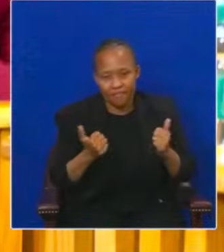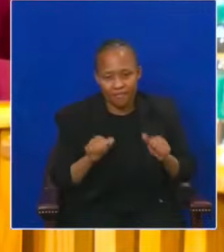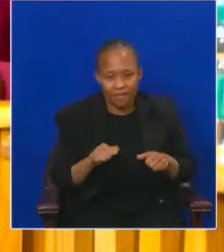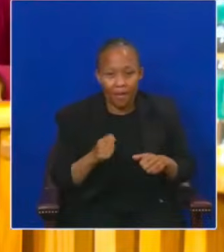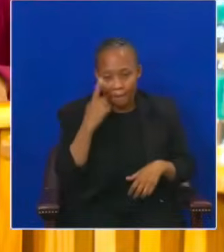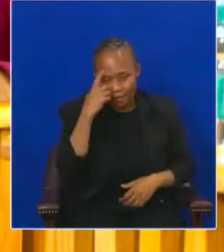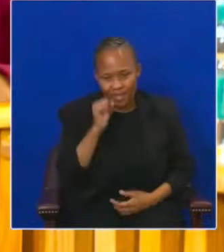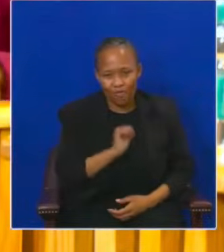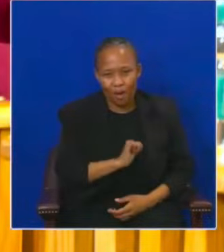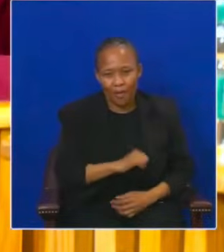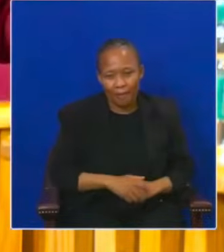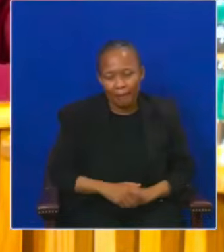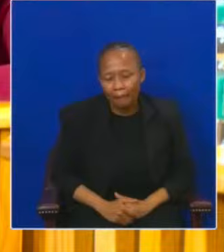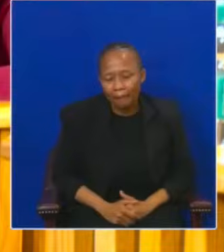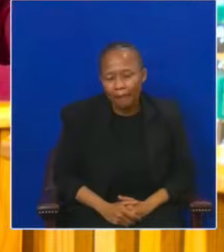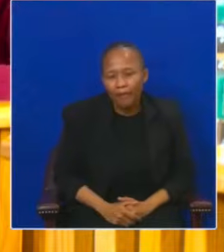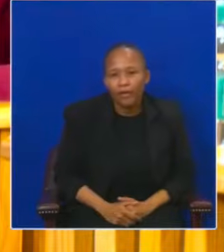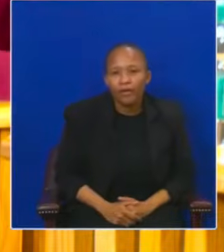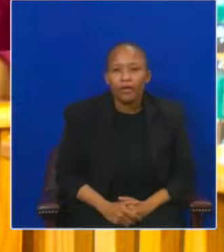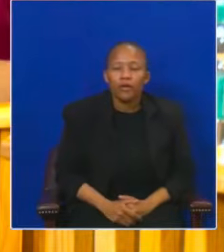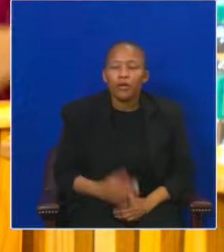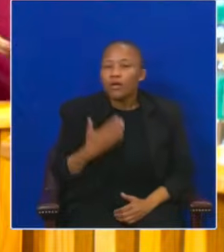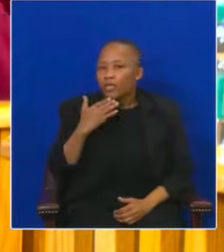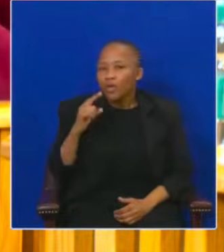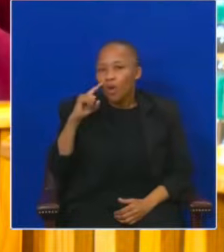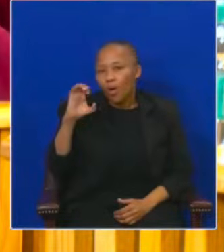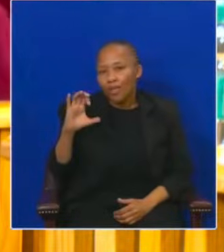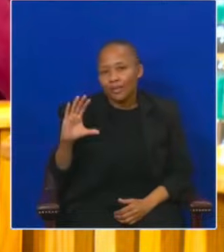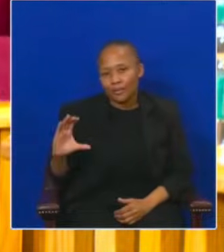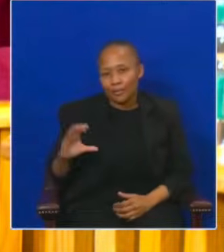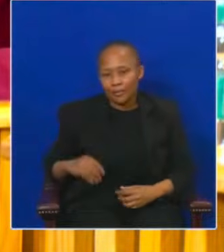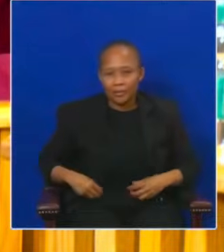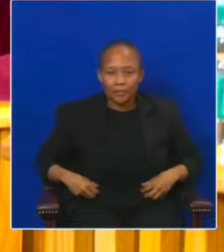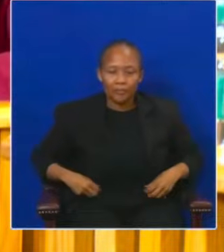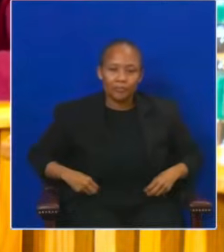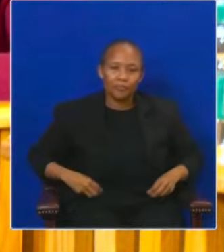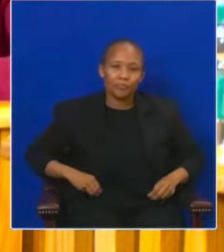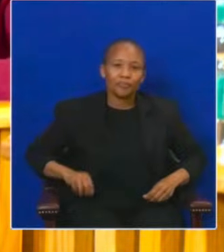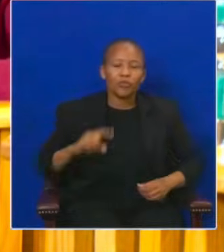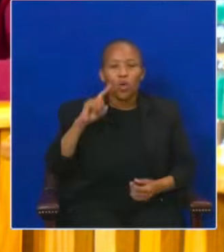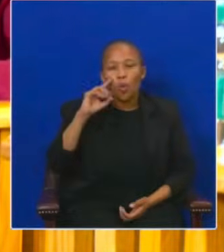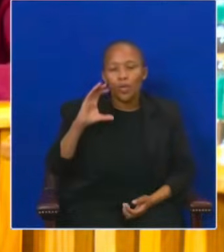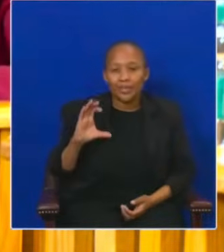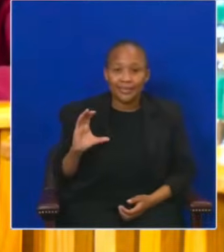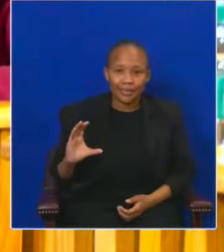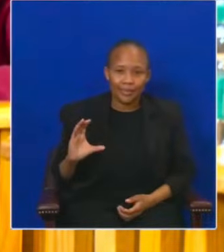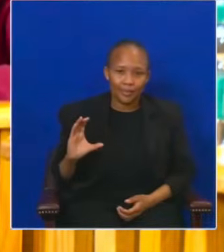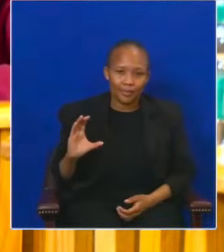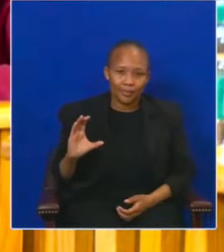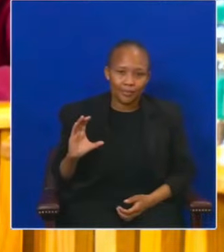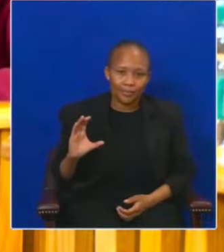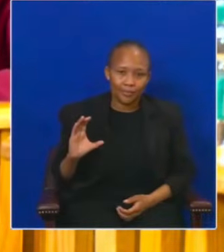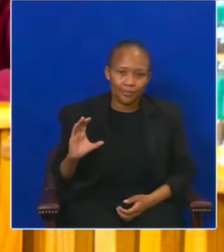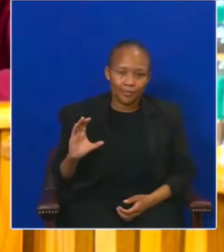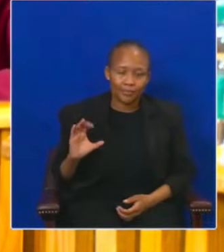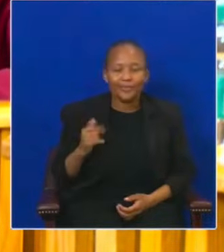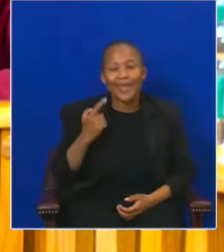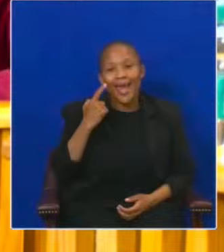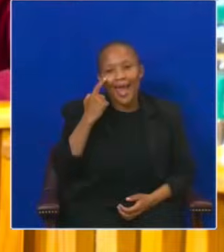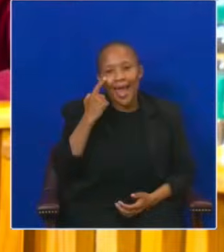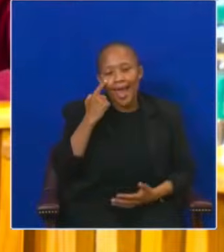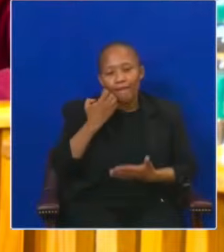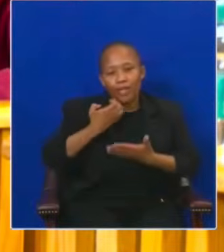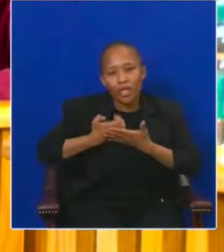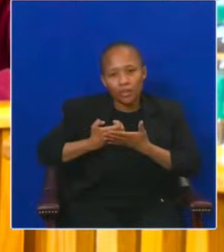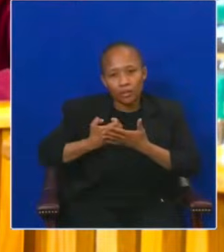Thank you, Witness C. Witness C, that concludes your evidence insofar as it relates